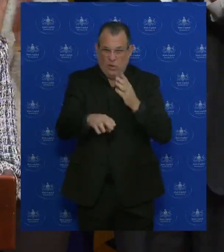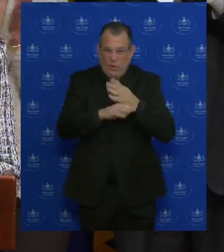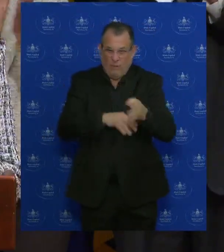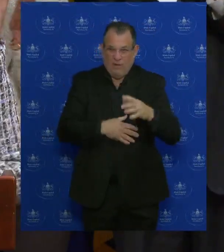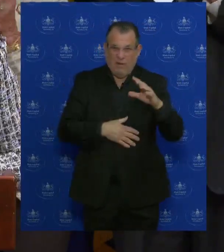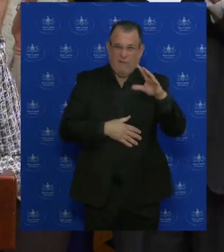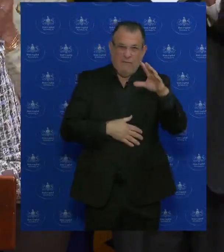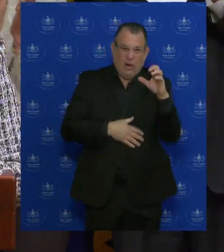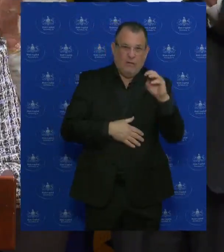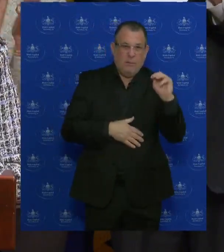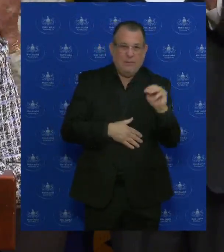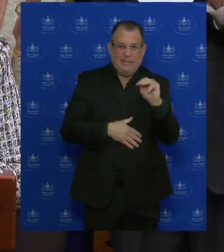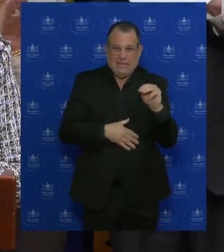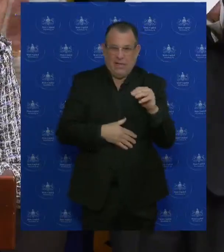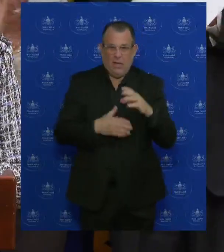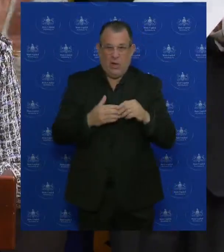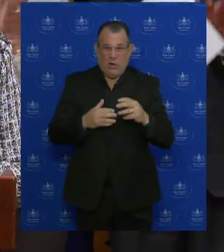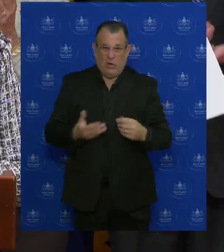Thank you.